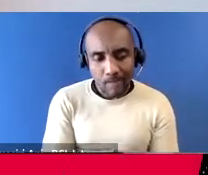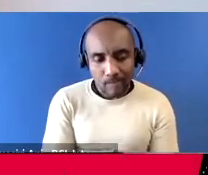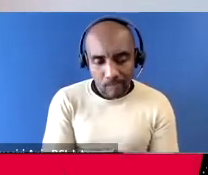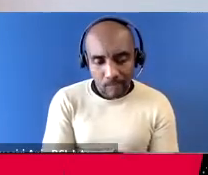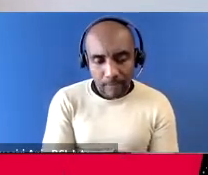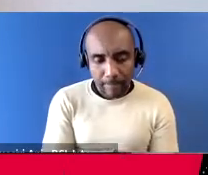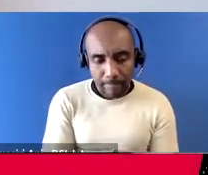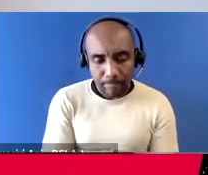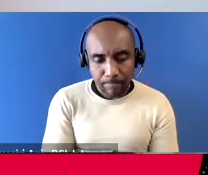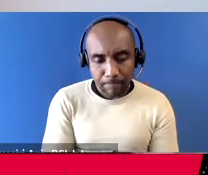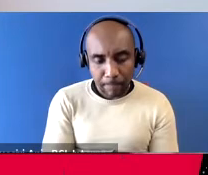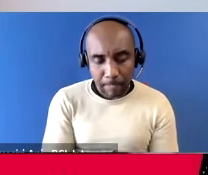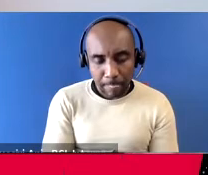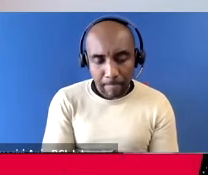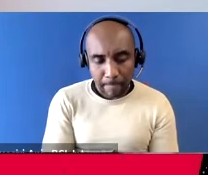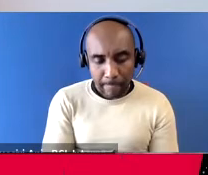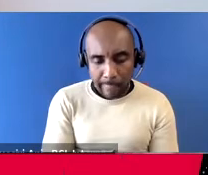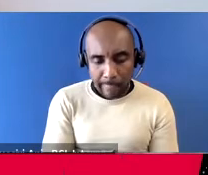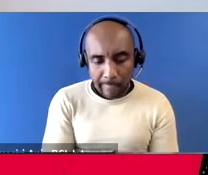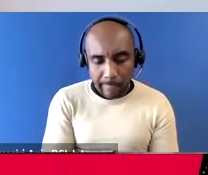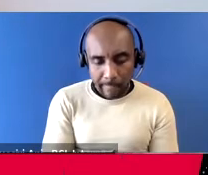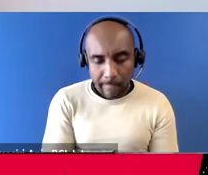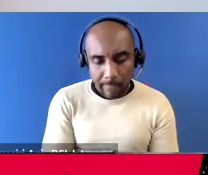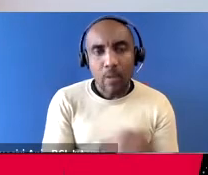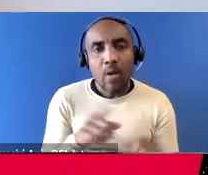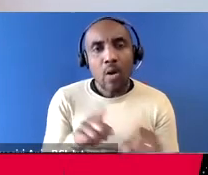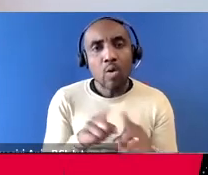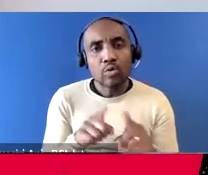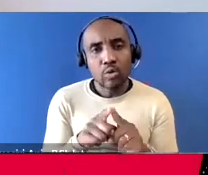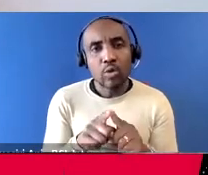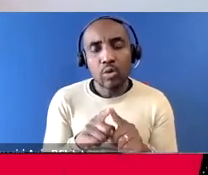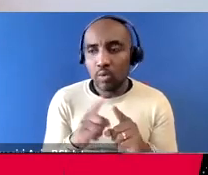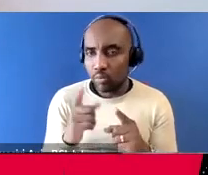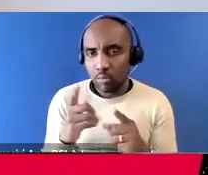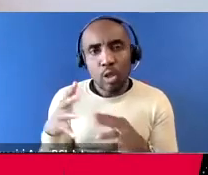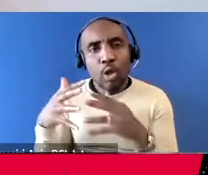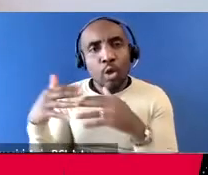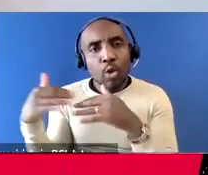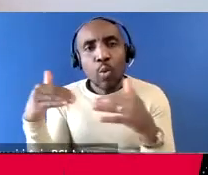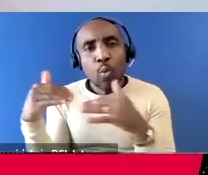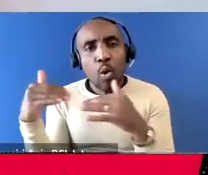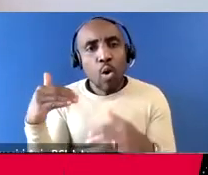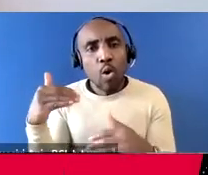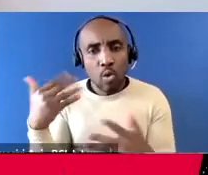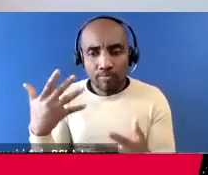also the responsibility of their allies, legally and ethically even.